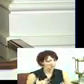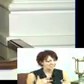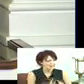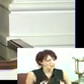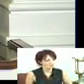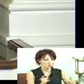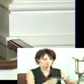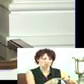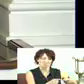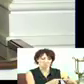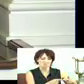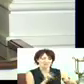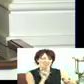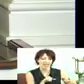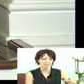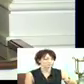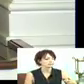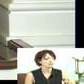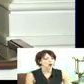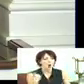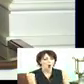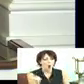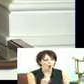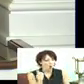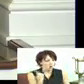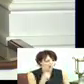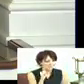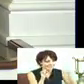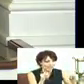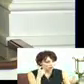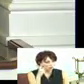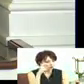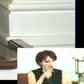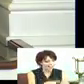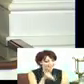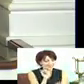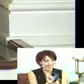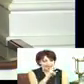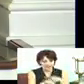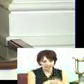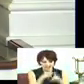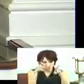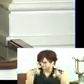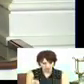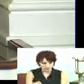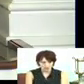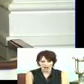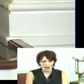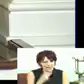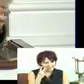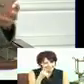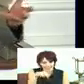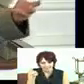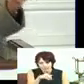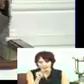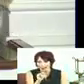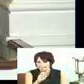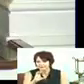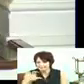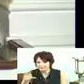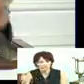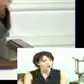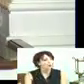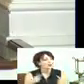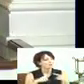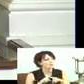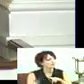And you can always tell those individuals, you know, I see them in MCC. We come into MCC from